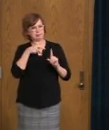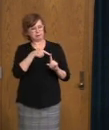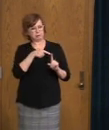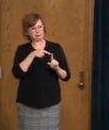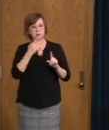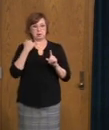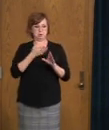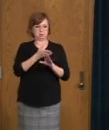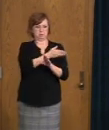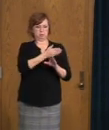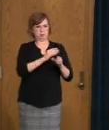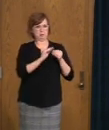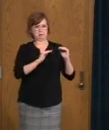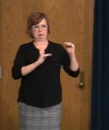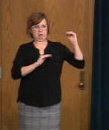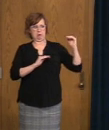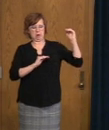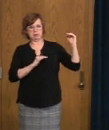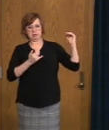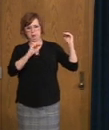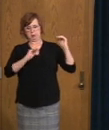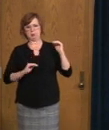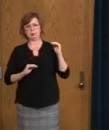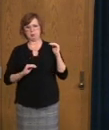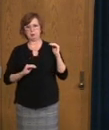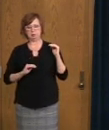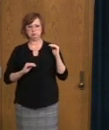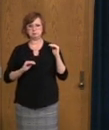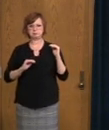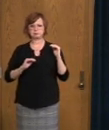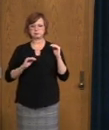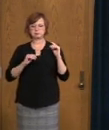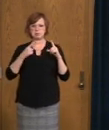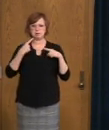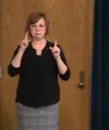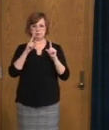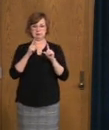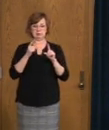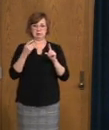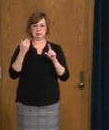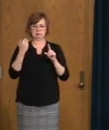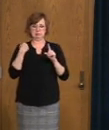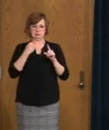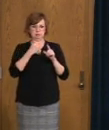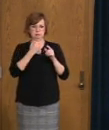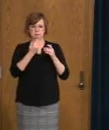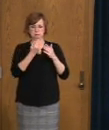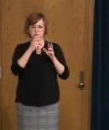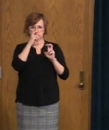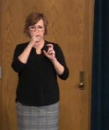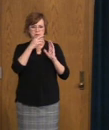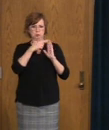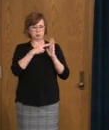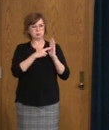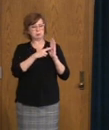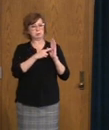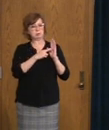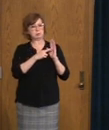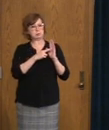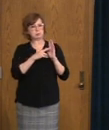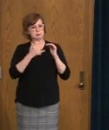now observing is having looks like some impact on new cases. Our